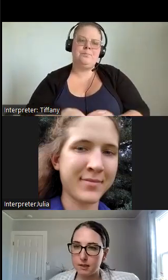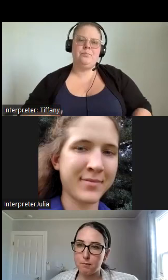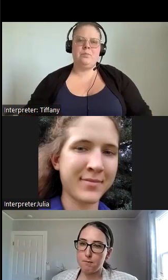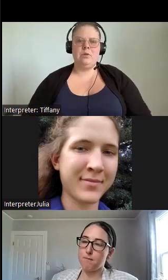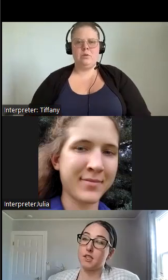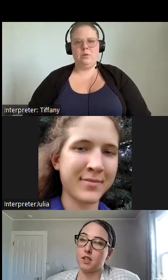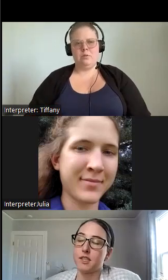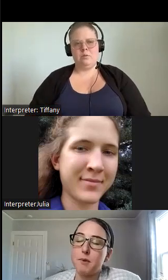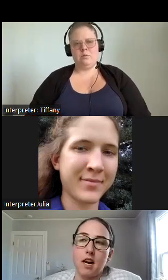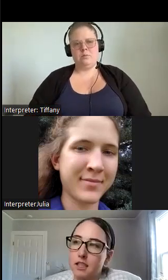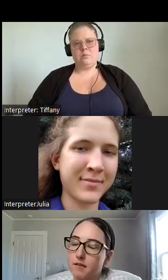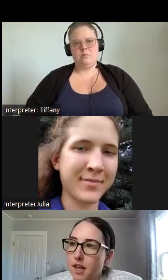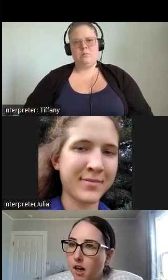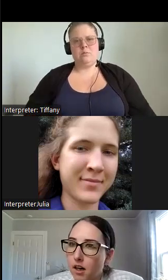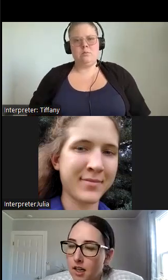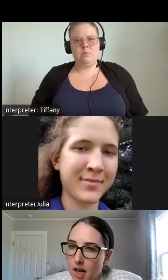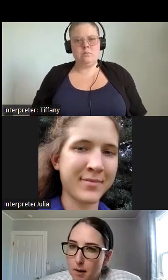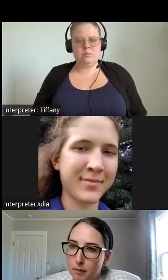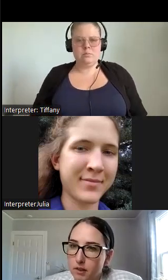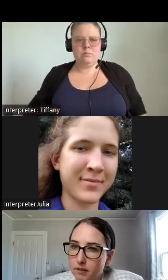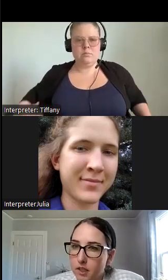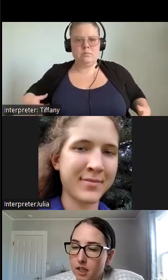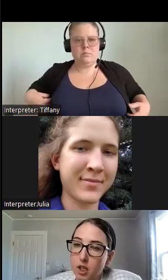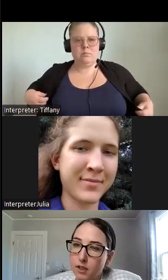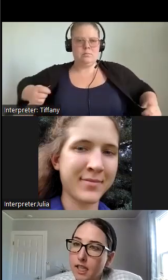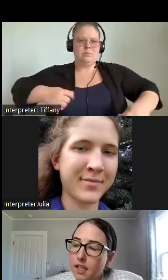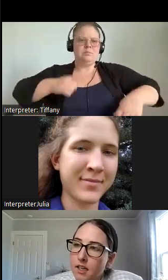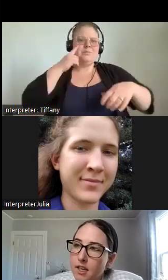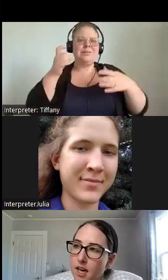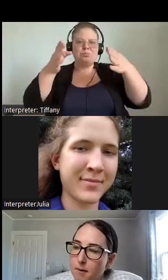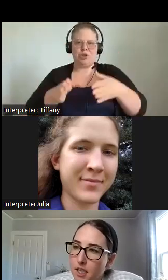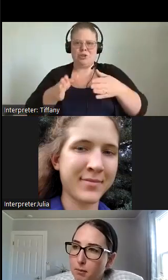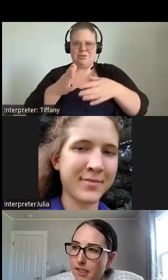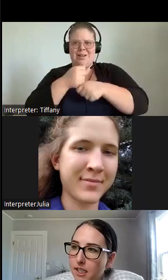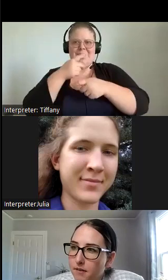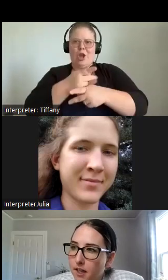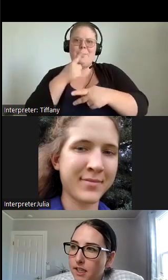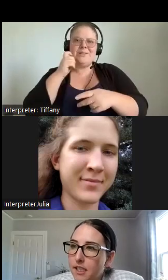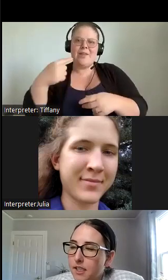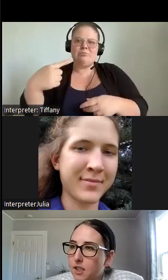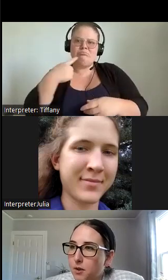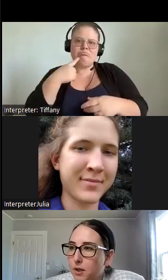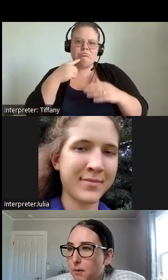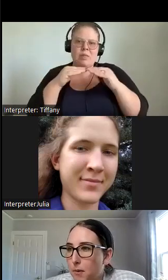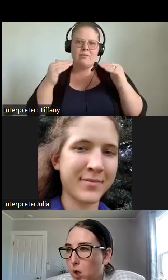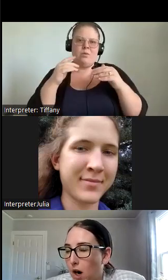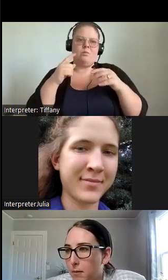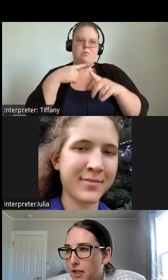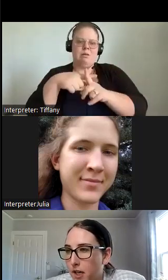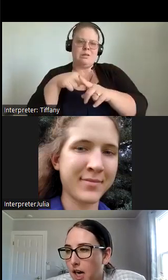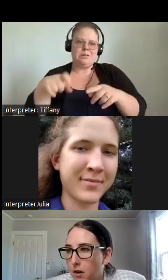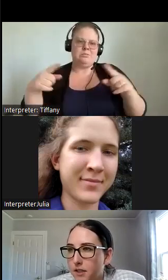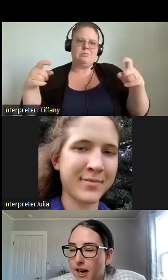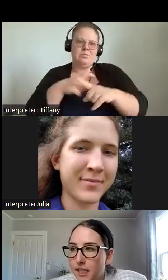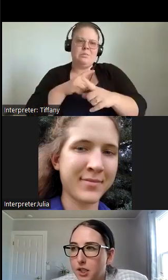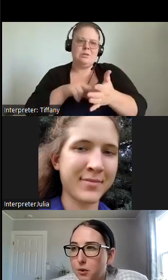service because of their level of acuity and the complexity of their needs. And so those minimum requirements